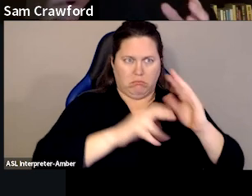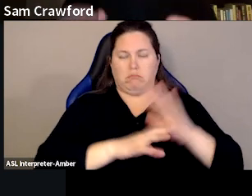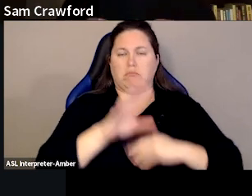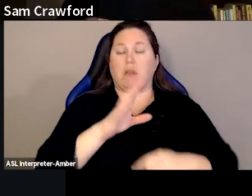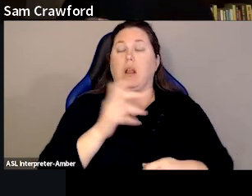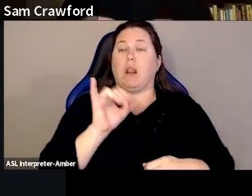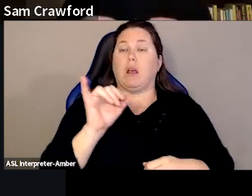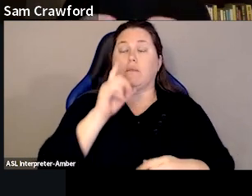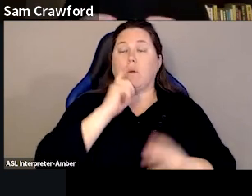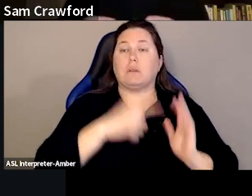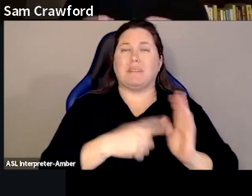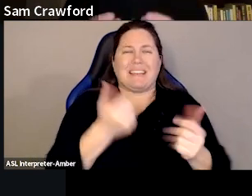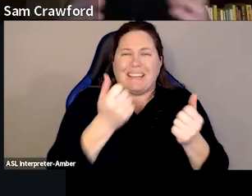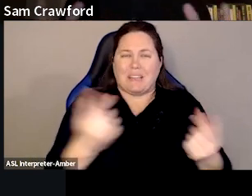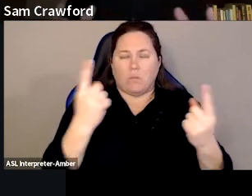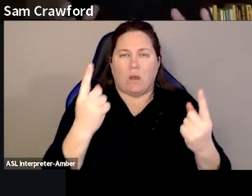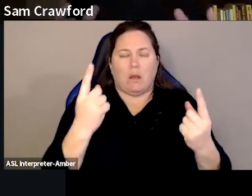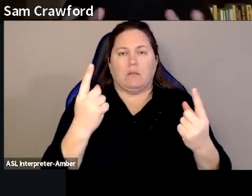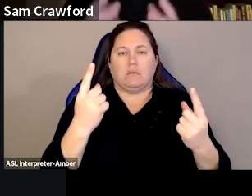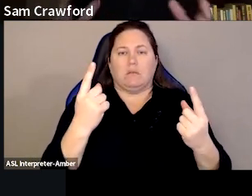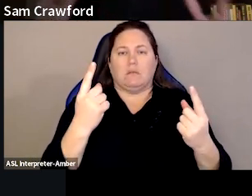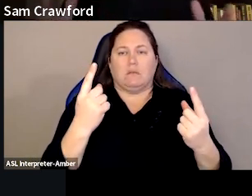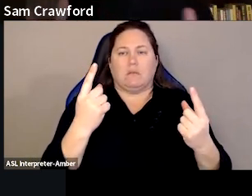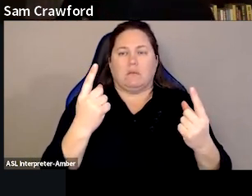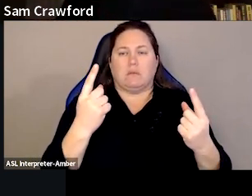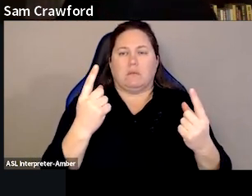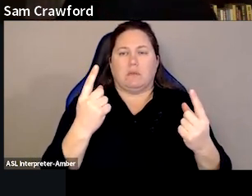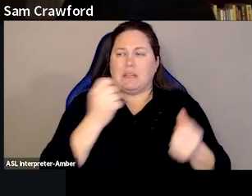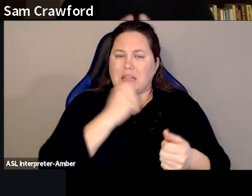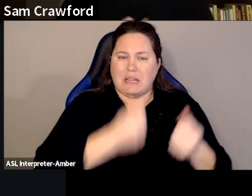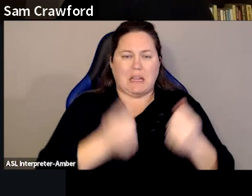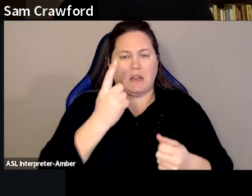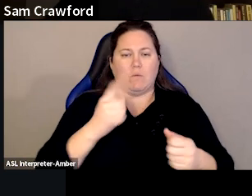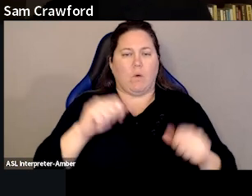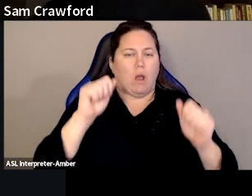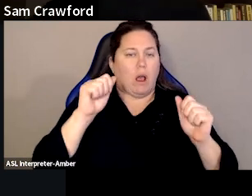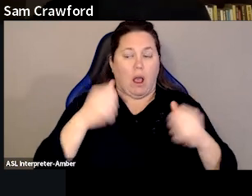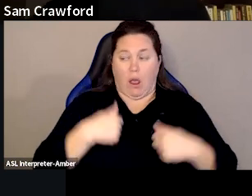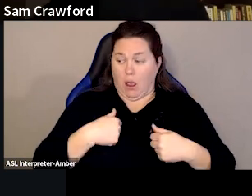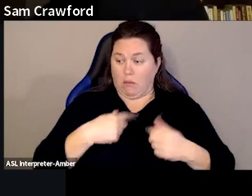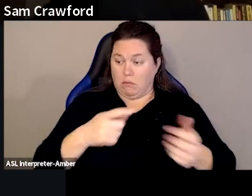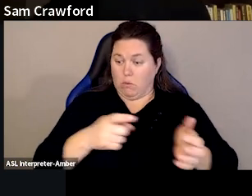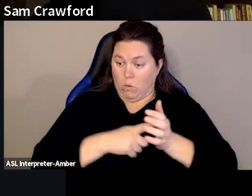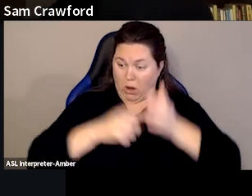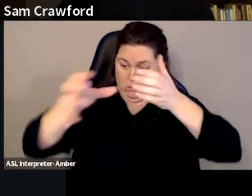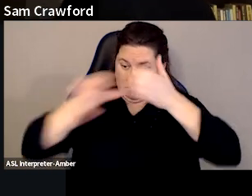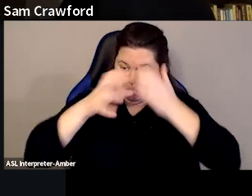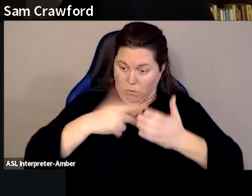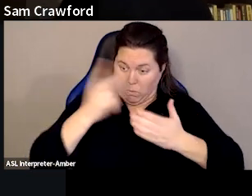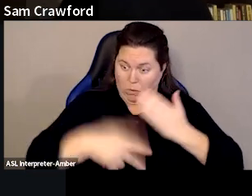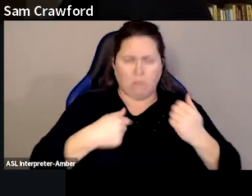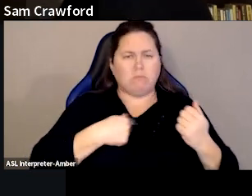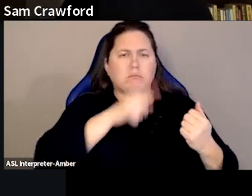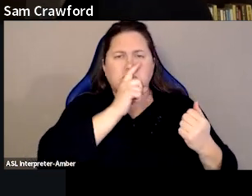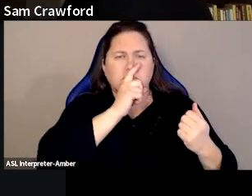code, anyone can edit visually and not have to be a programming expert anymore. And this is the driving